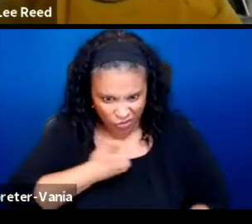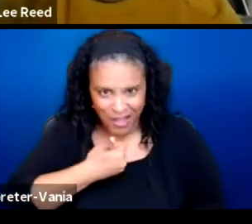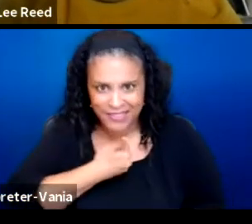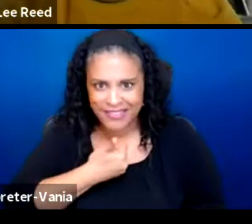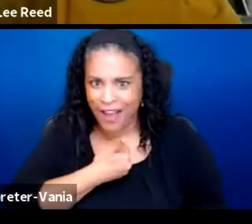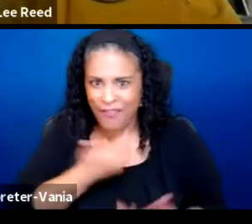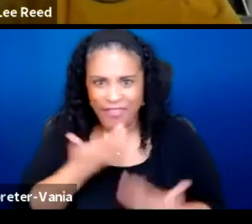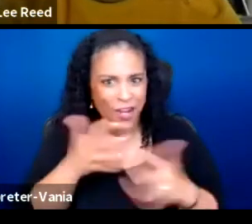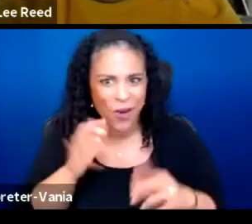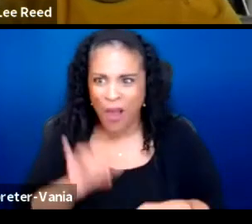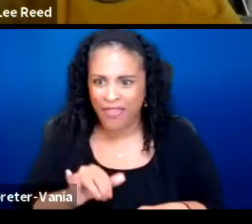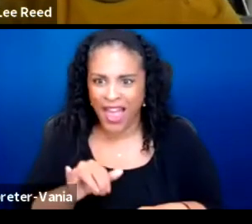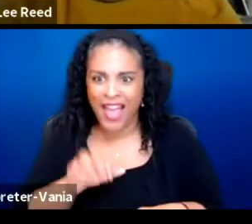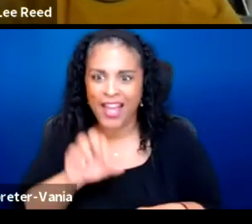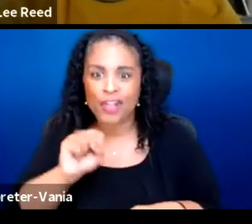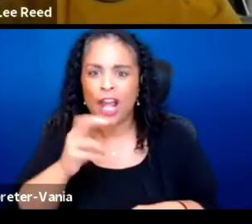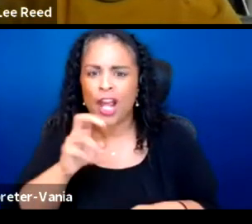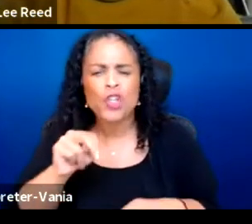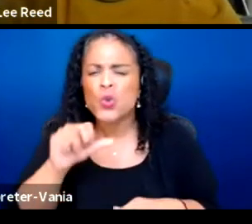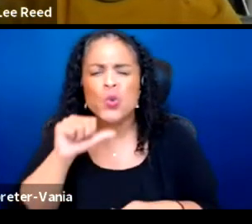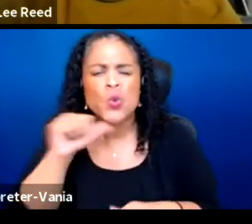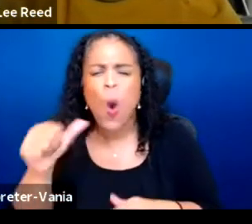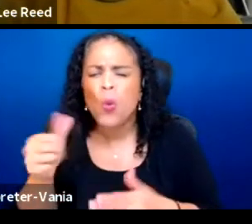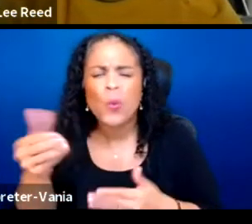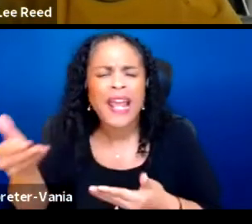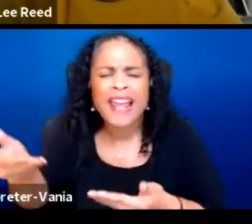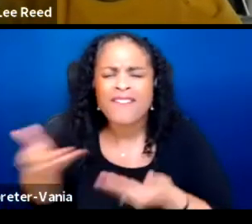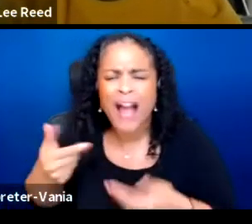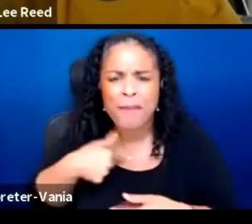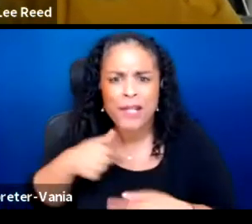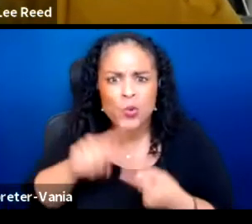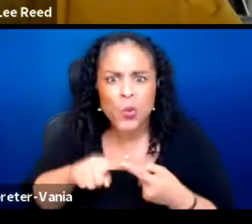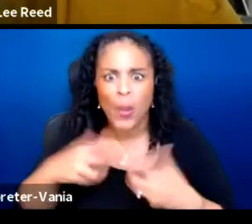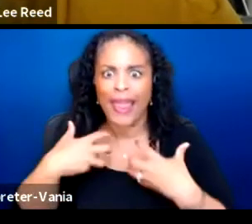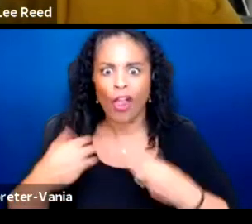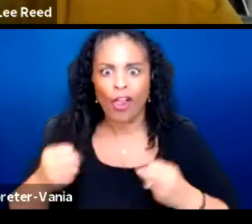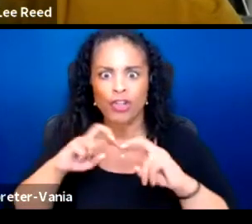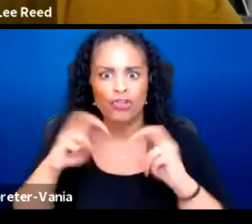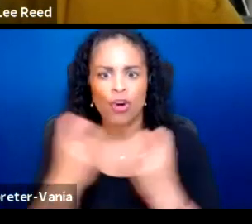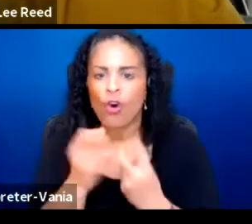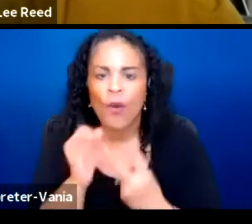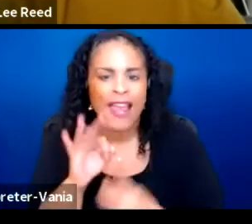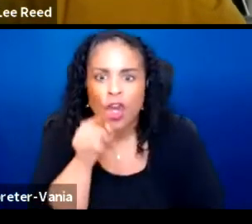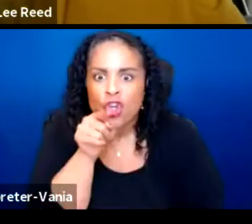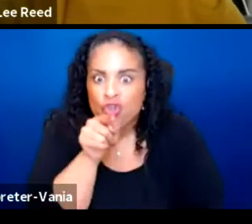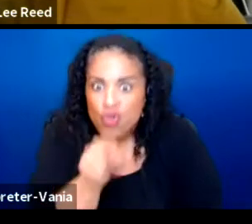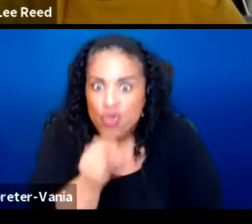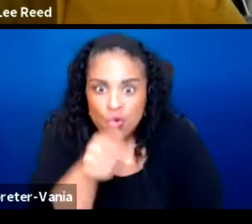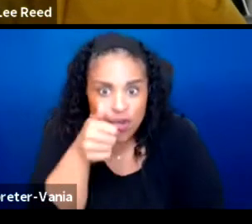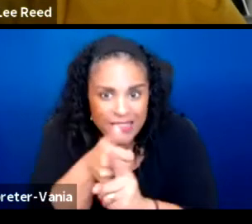Mm-hmm. Don't invite me to a healing circle if you're not willing to do the work at home yourself.